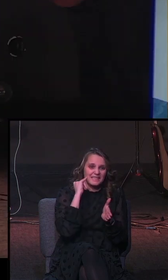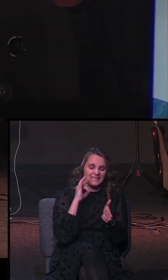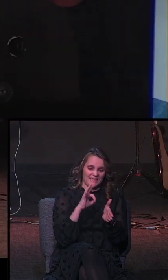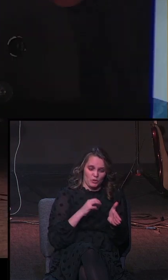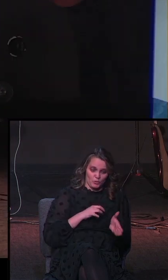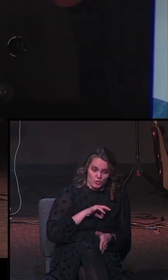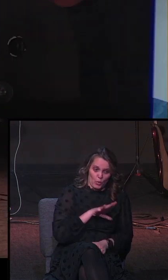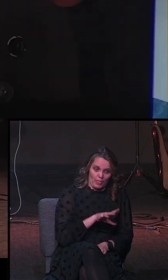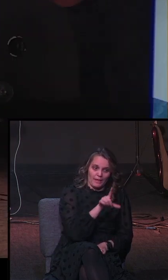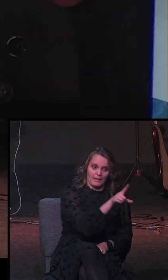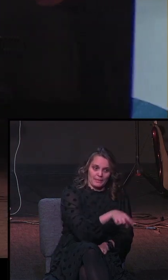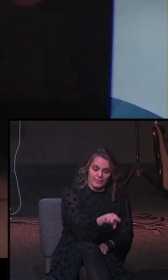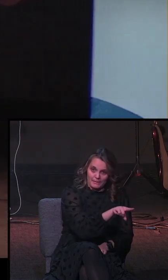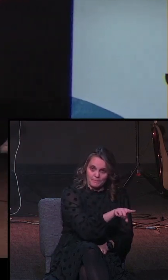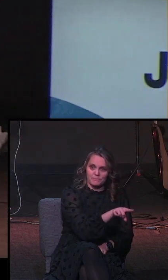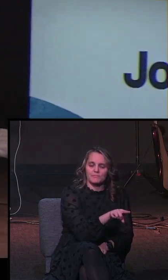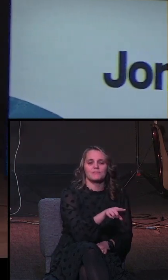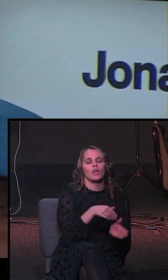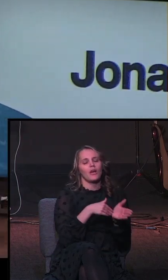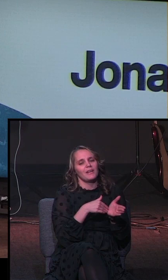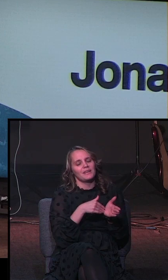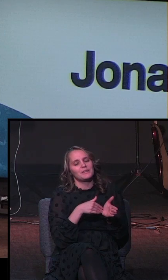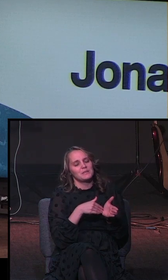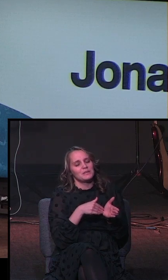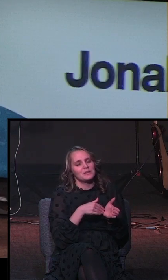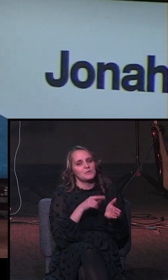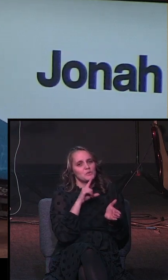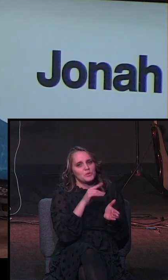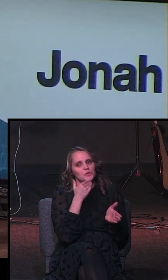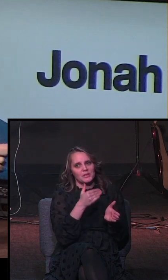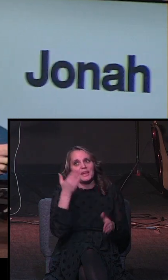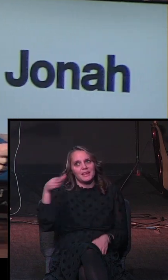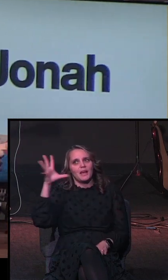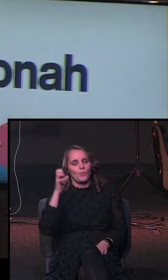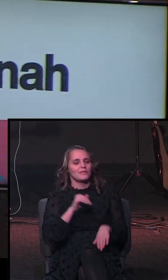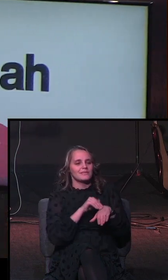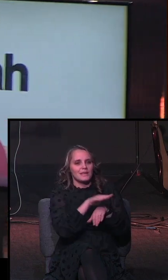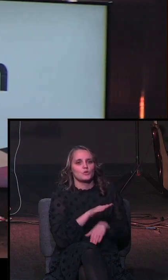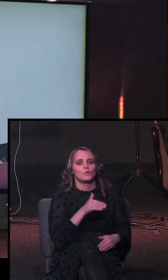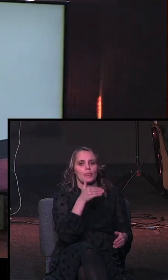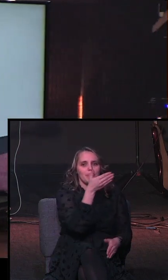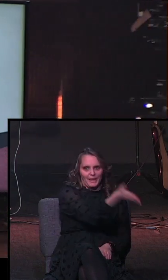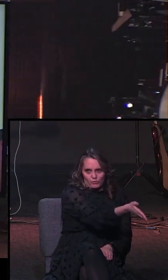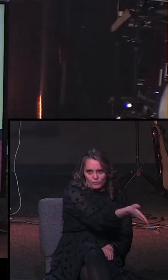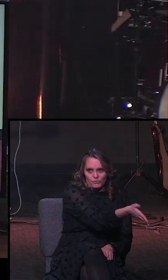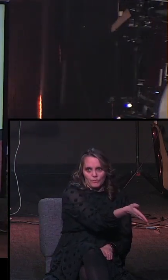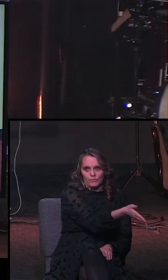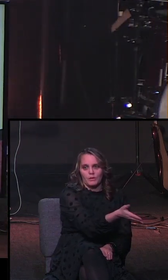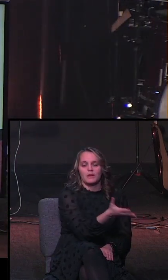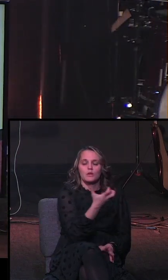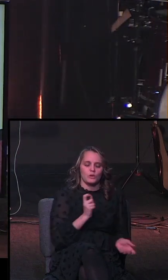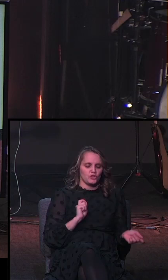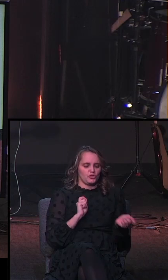there's a really good chance God wants to send you to them. He wants to change your heart. And he wants to set you